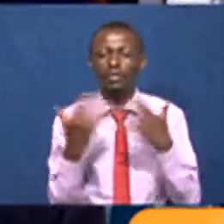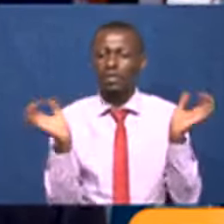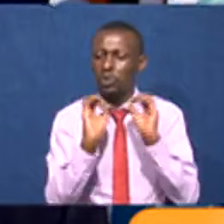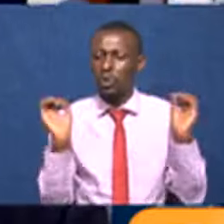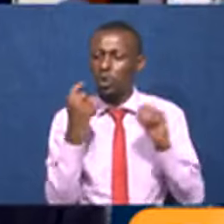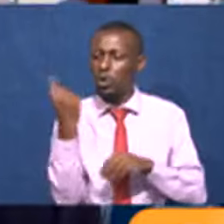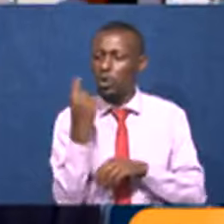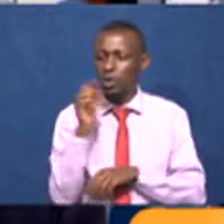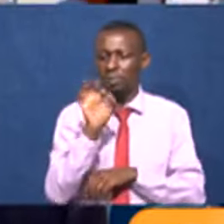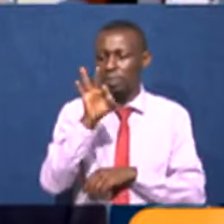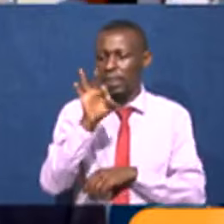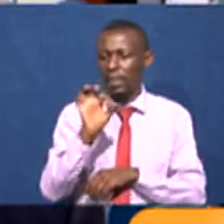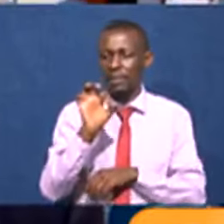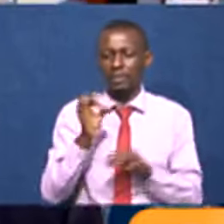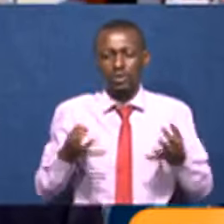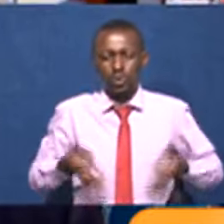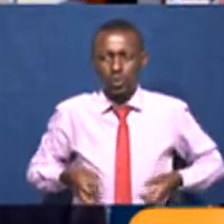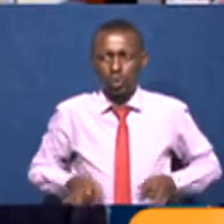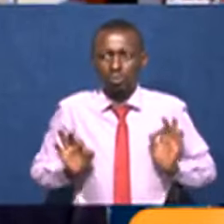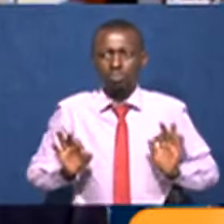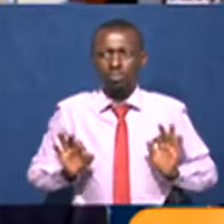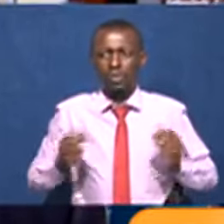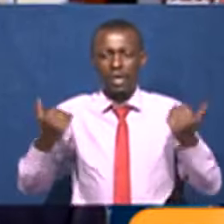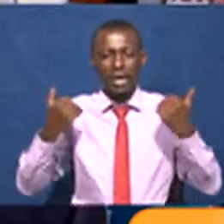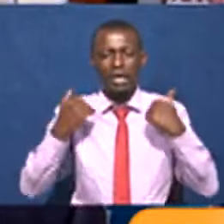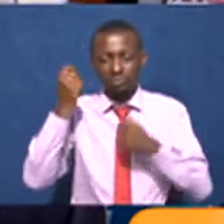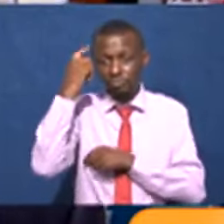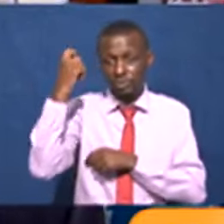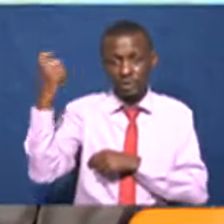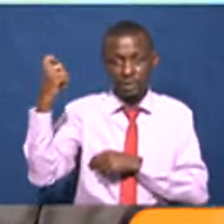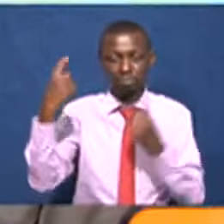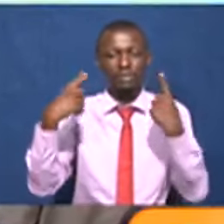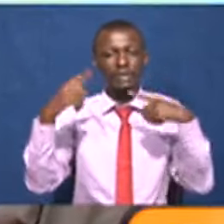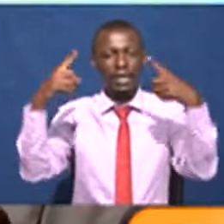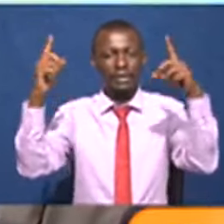had a vision, I had a dream to succeed. And certainly,